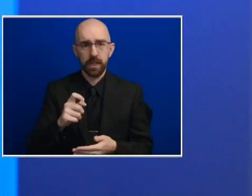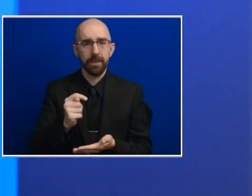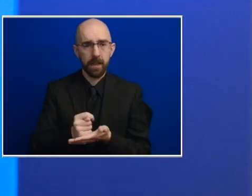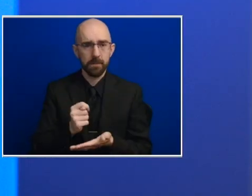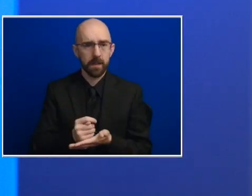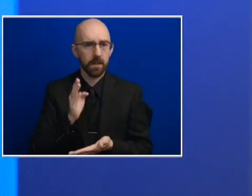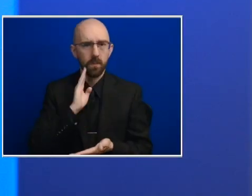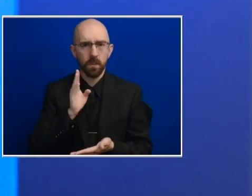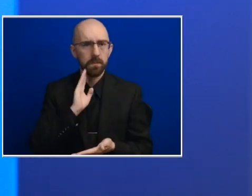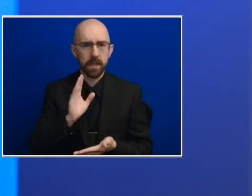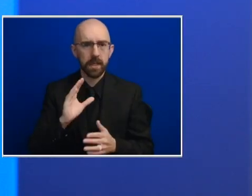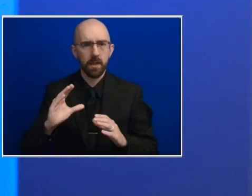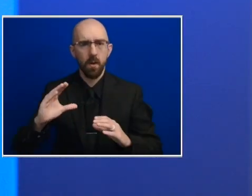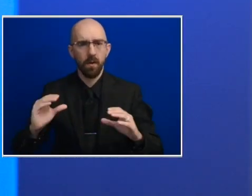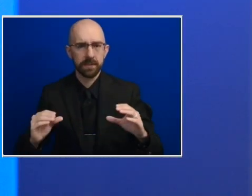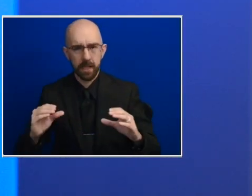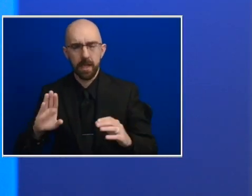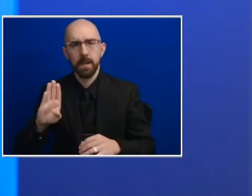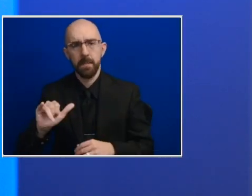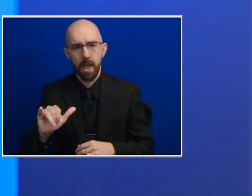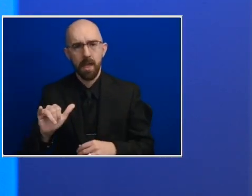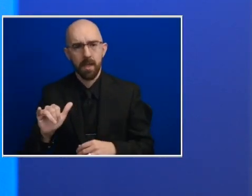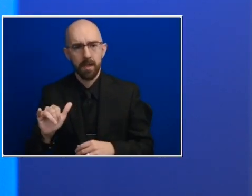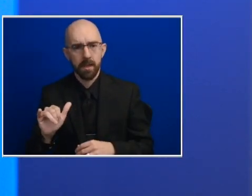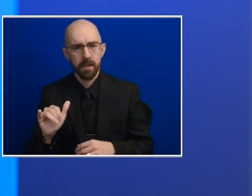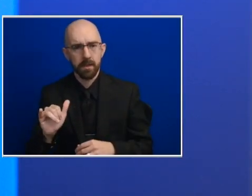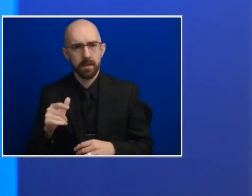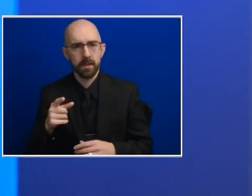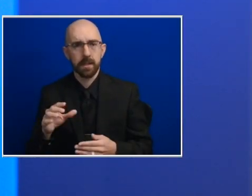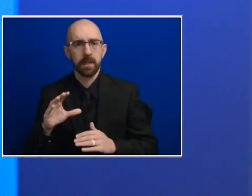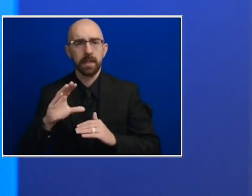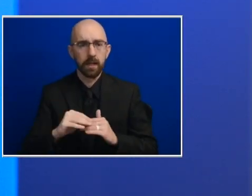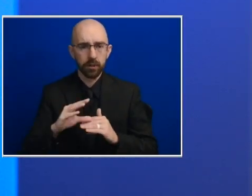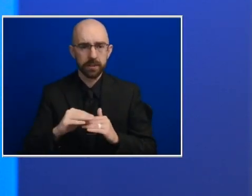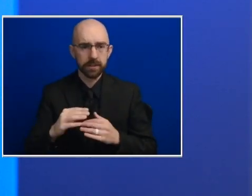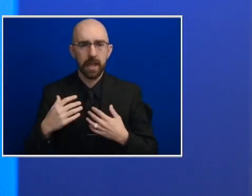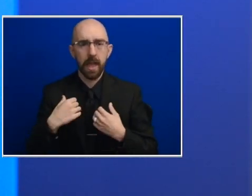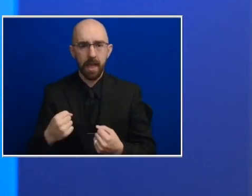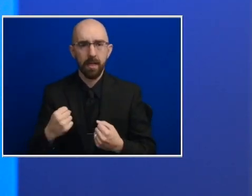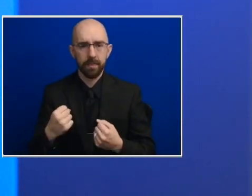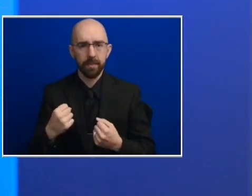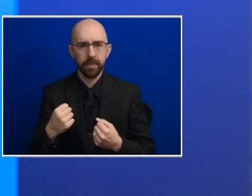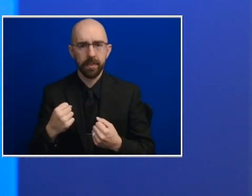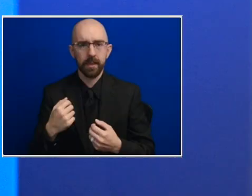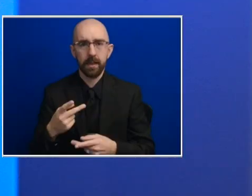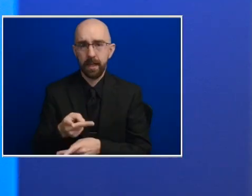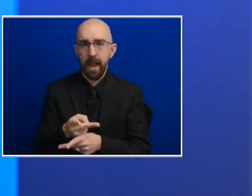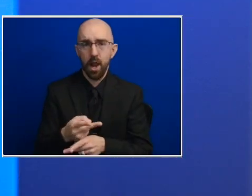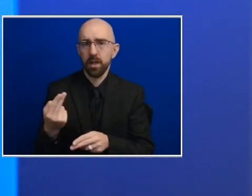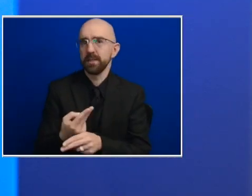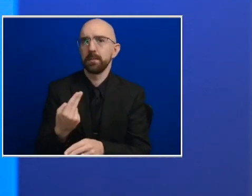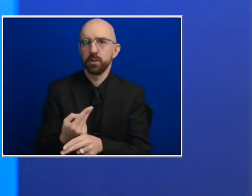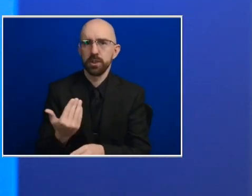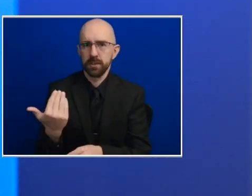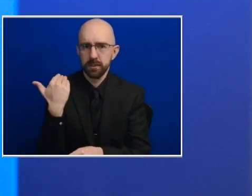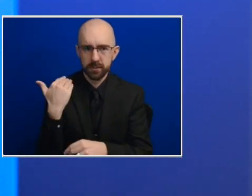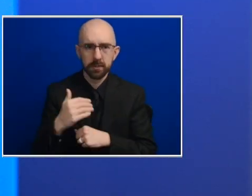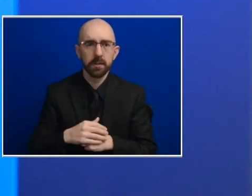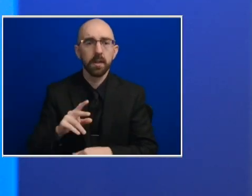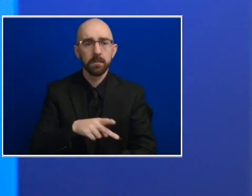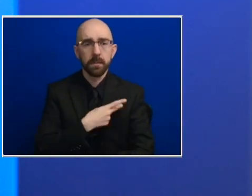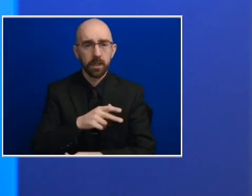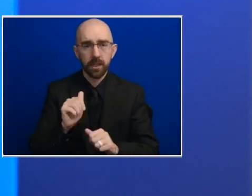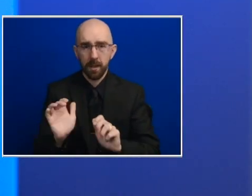offset by decreased healthcare consumption for patients. And patients can go back to work